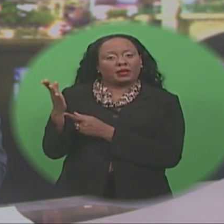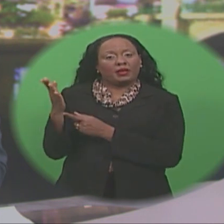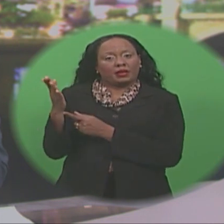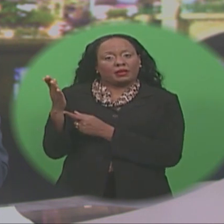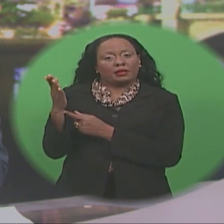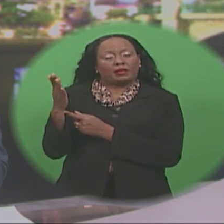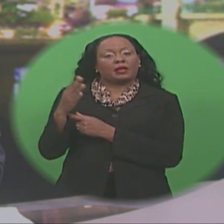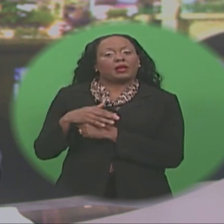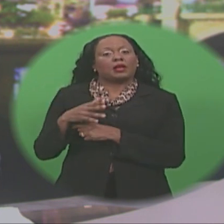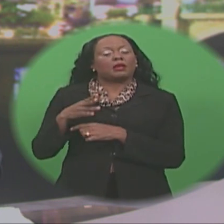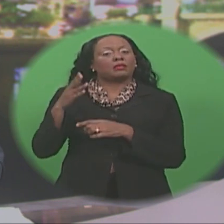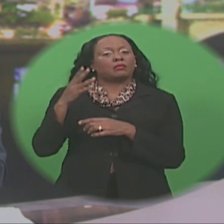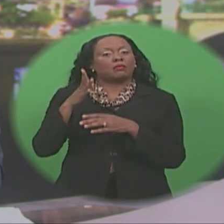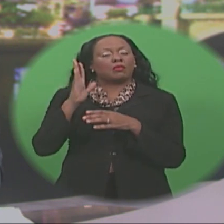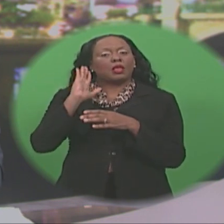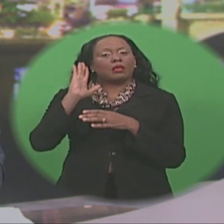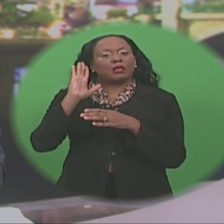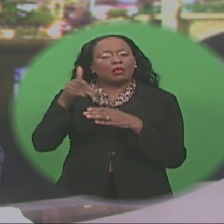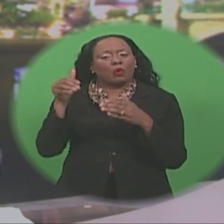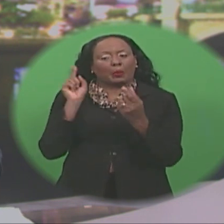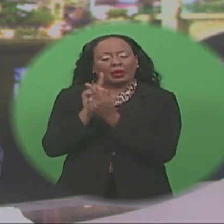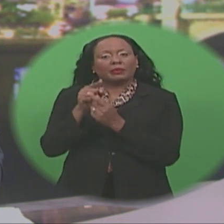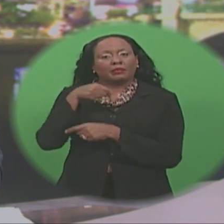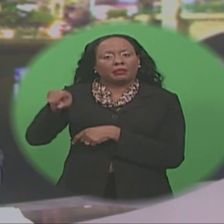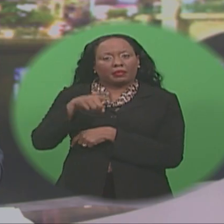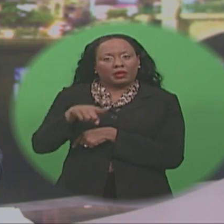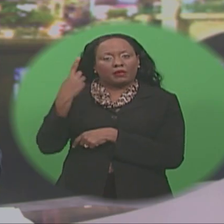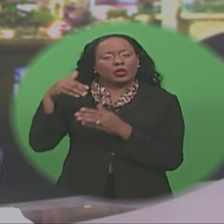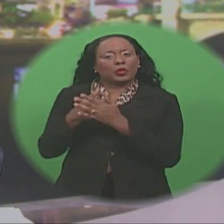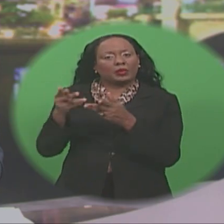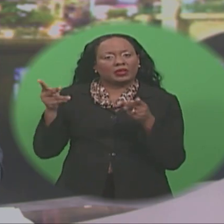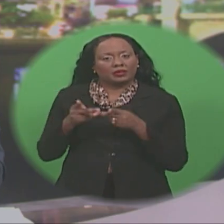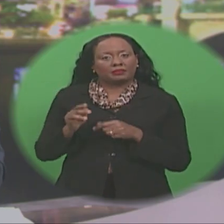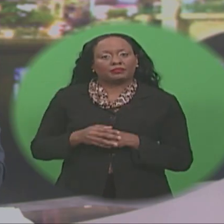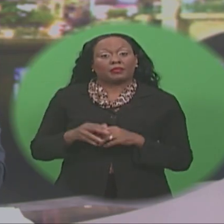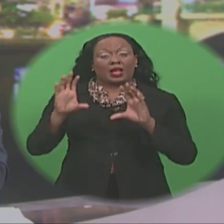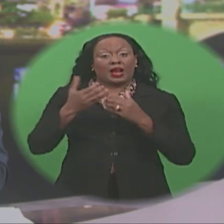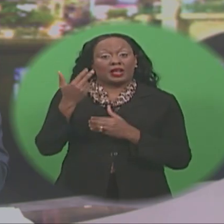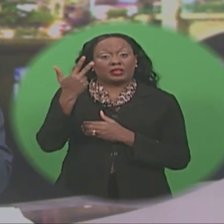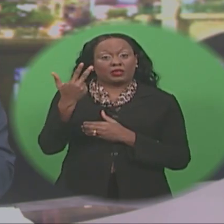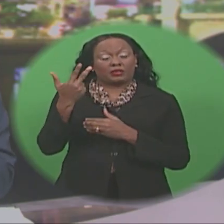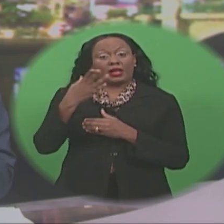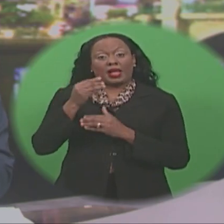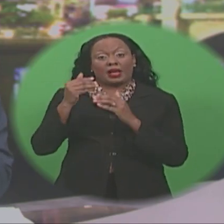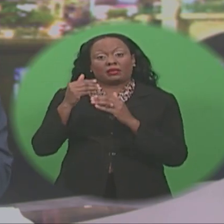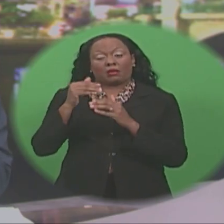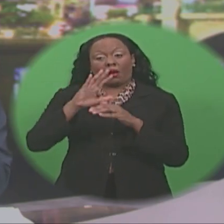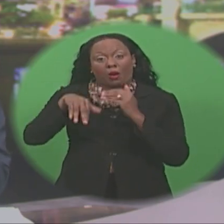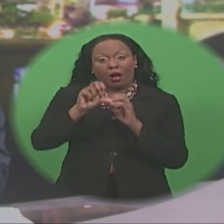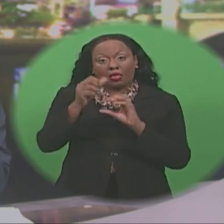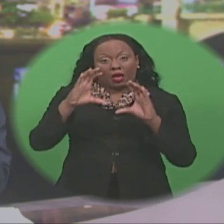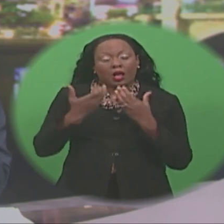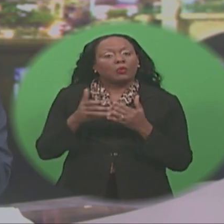pupils at the new temporary location. The rest of the pupils from Class 3 and under will remain at home as the school remains closed for